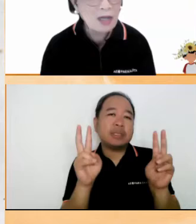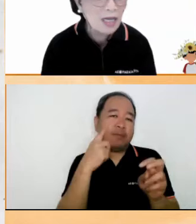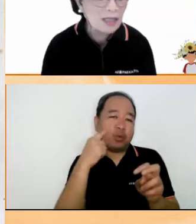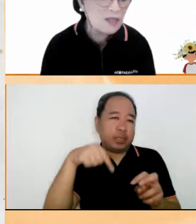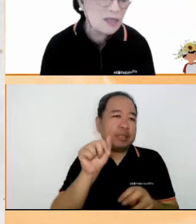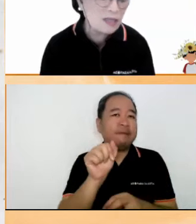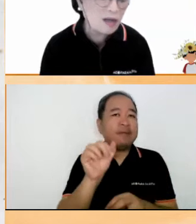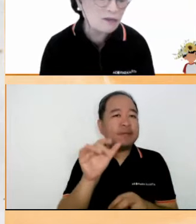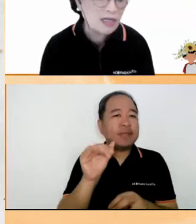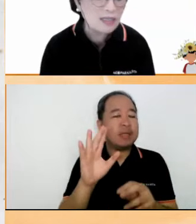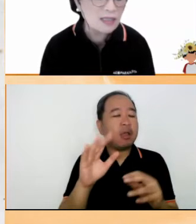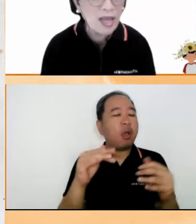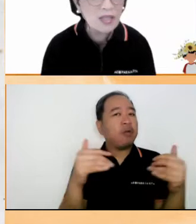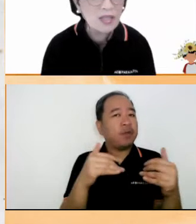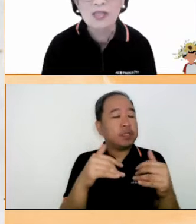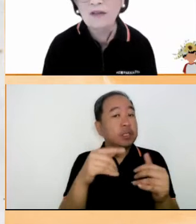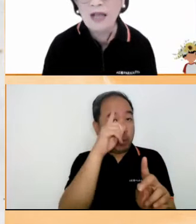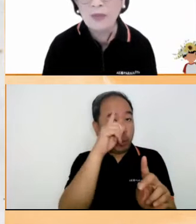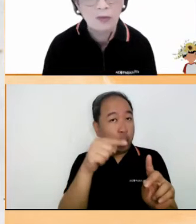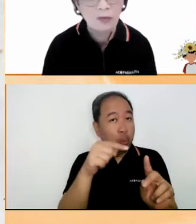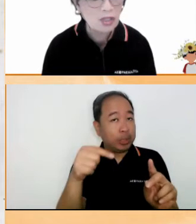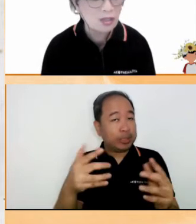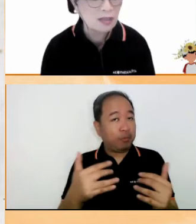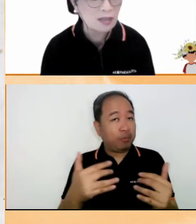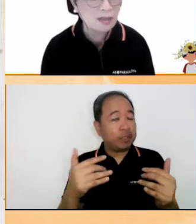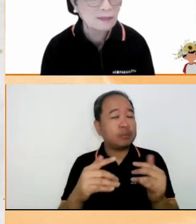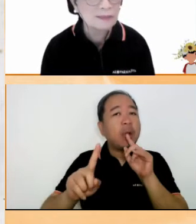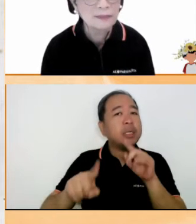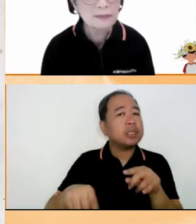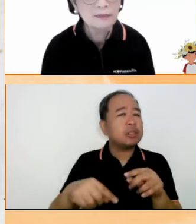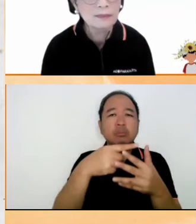the objectives of this conference are to answer the following questions.